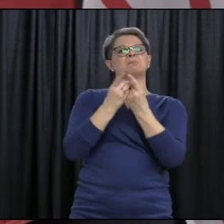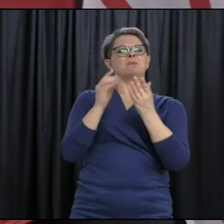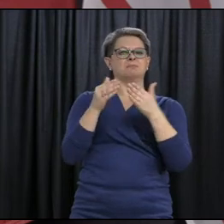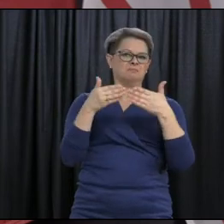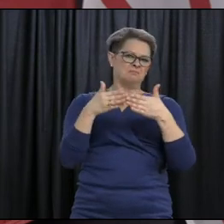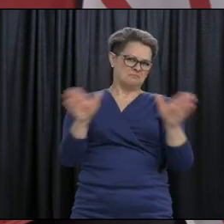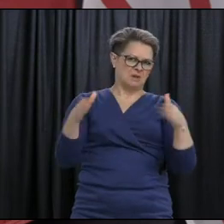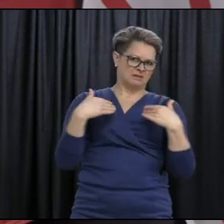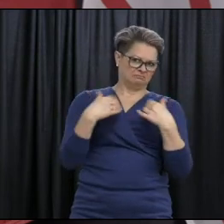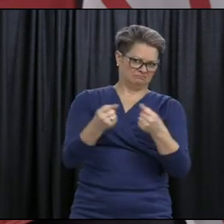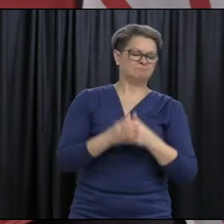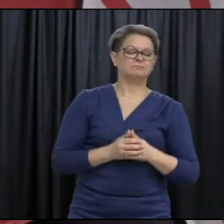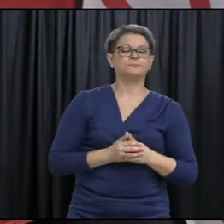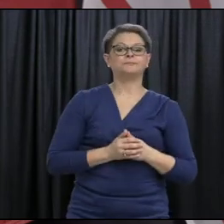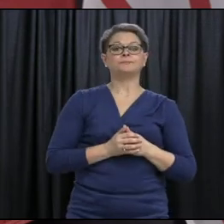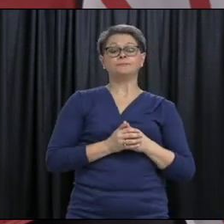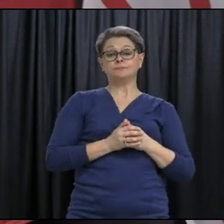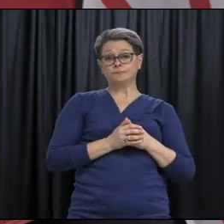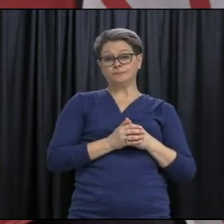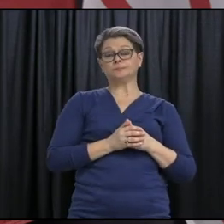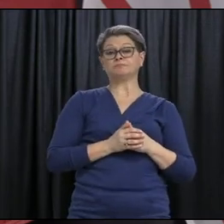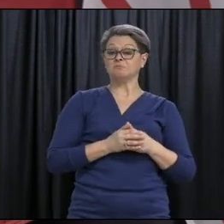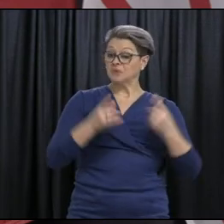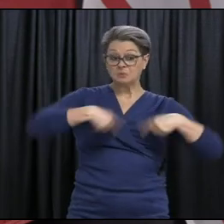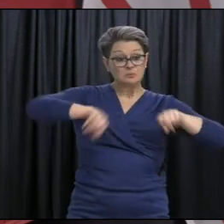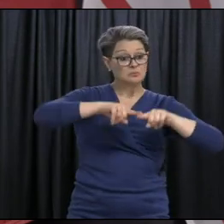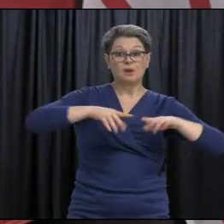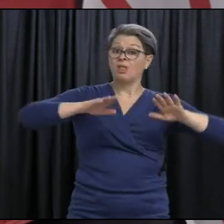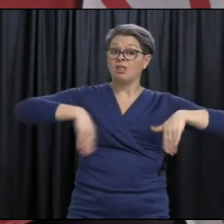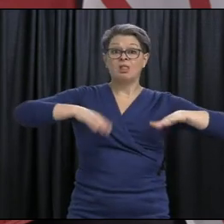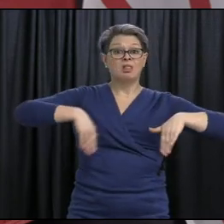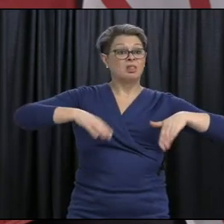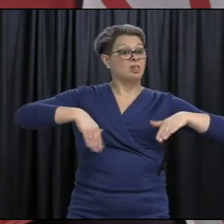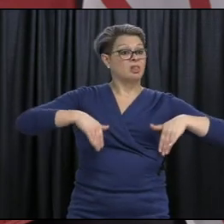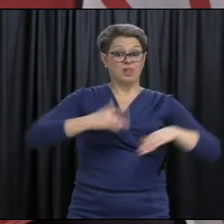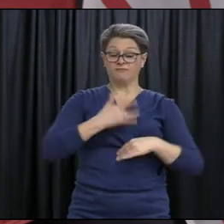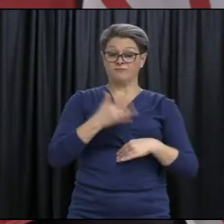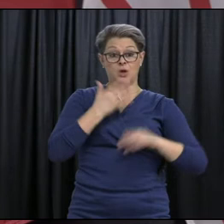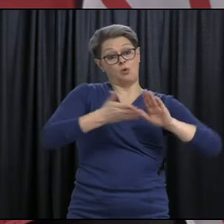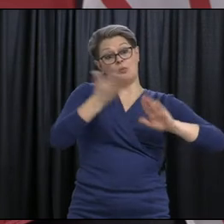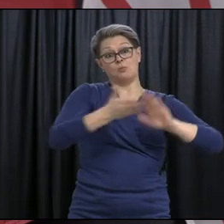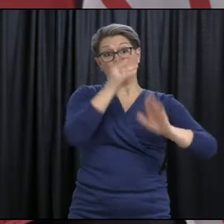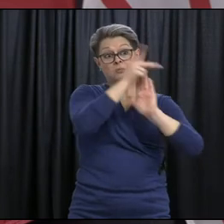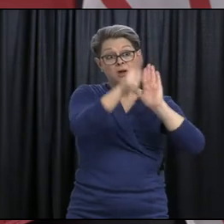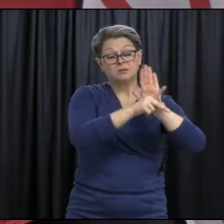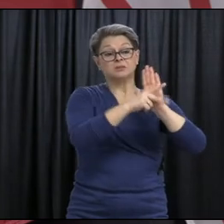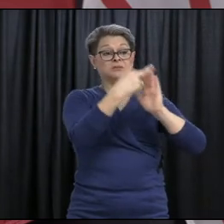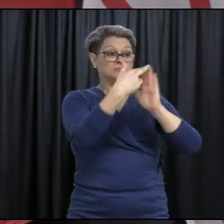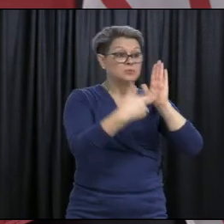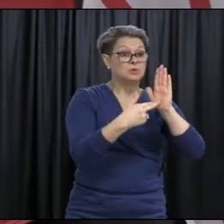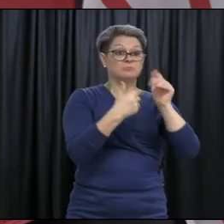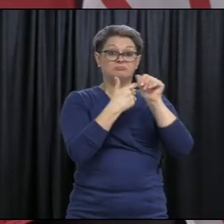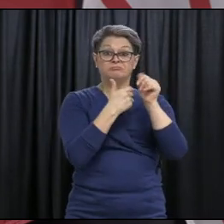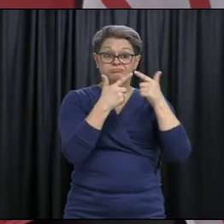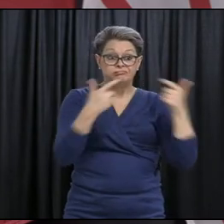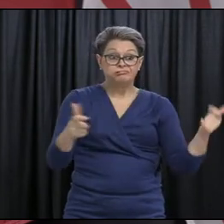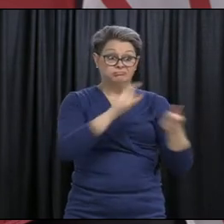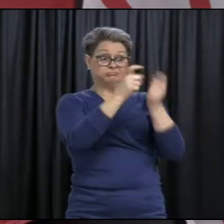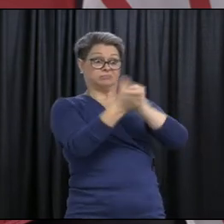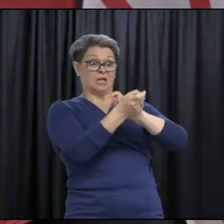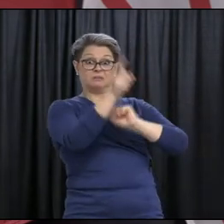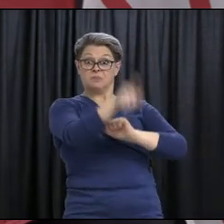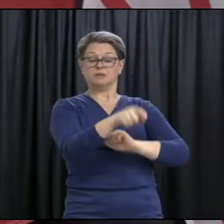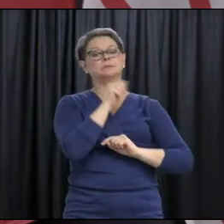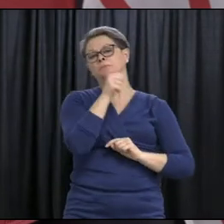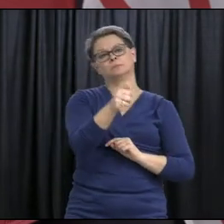and Public Health have not required any changes to the current operational policies or protocols in